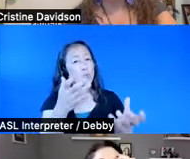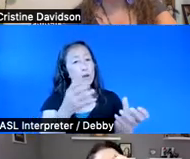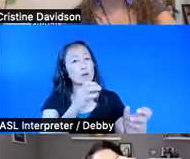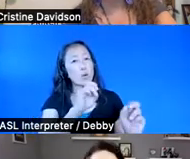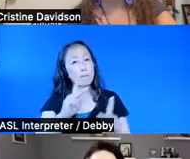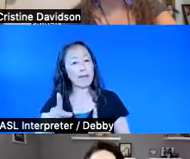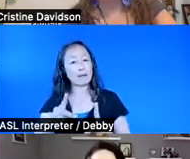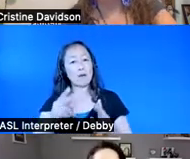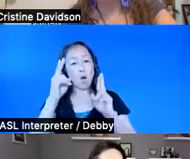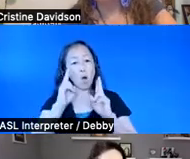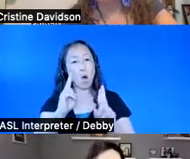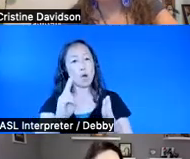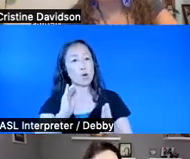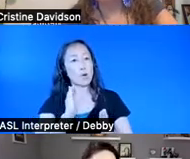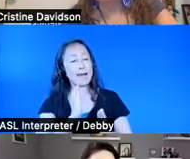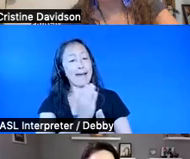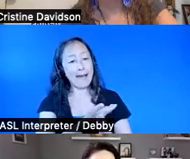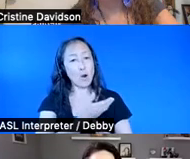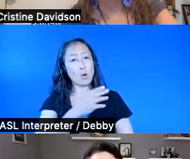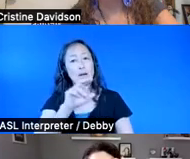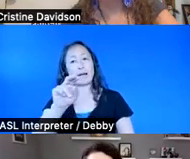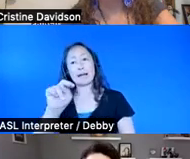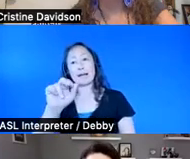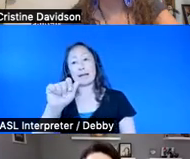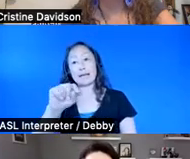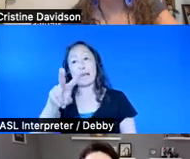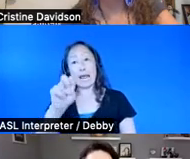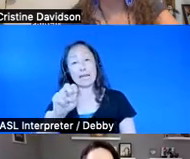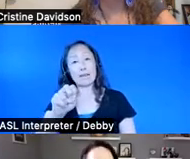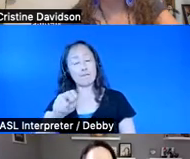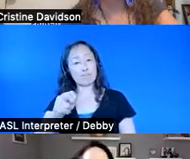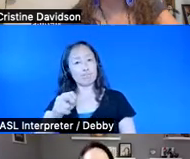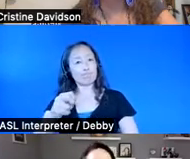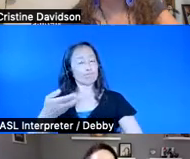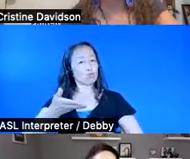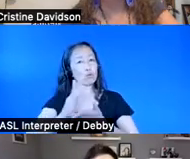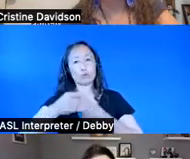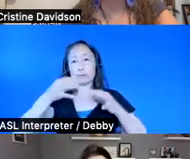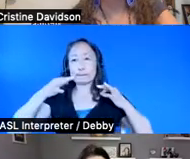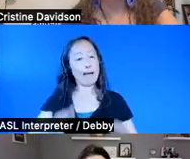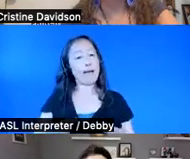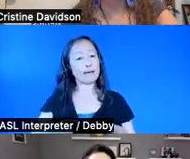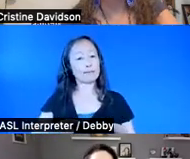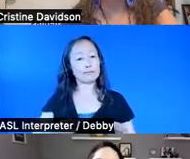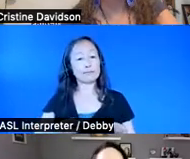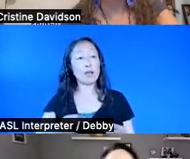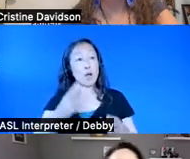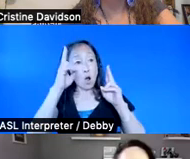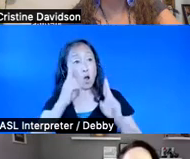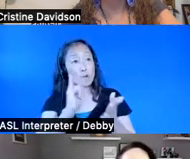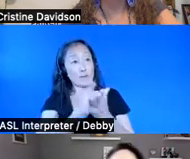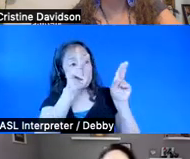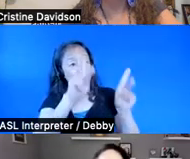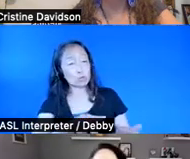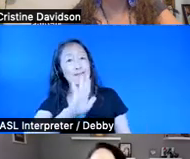Native sovereignty and honoring their personal and body sovereignty. And along with